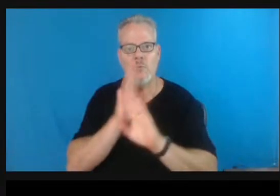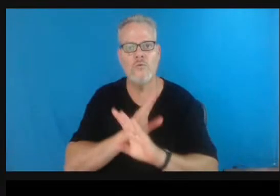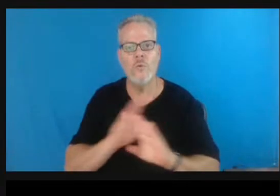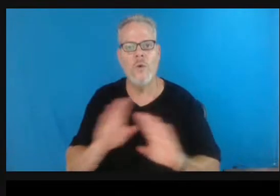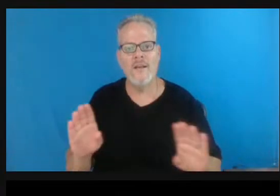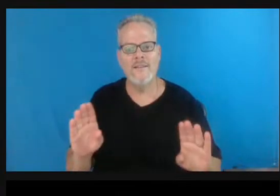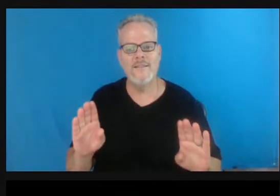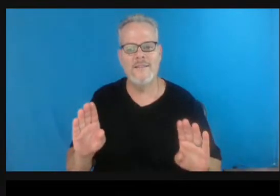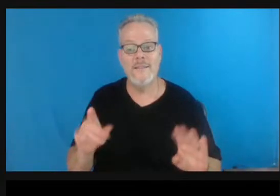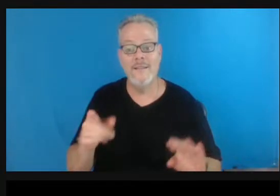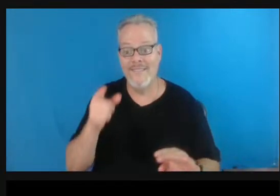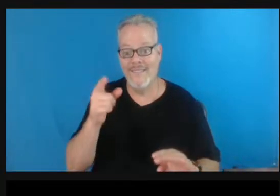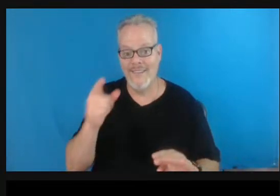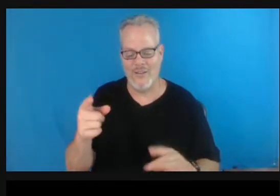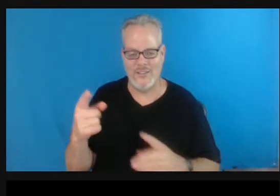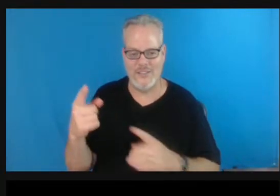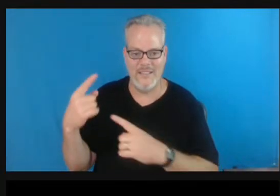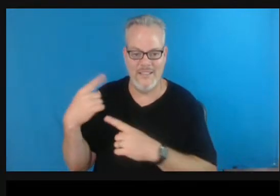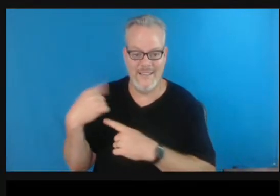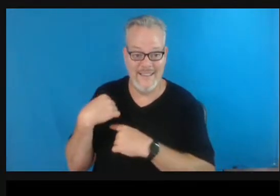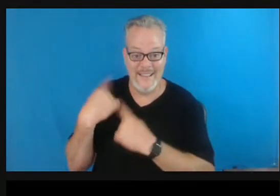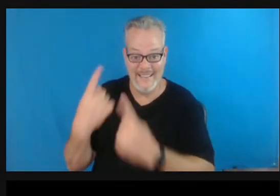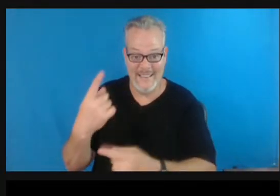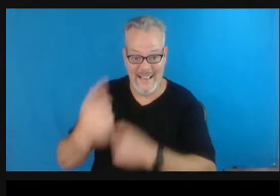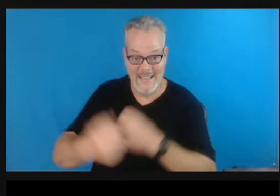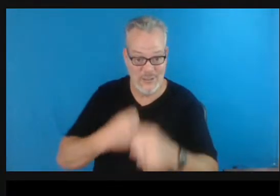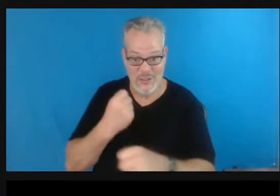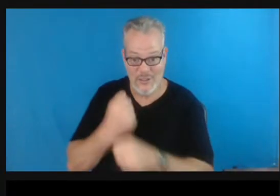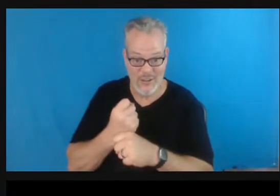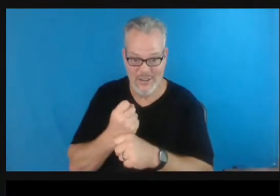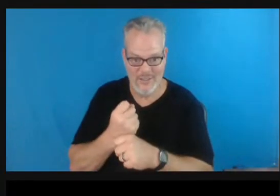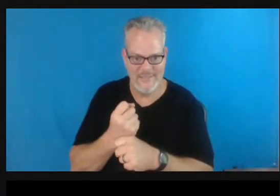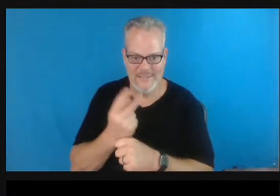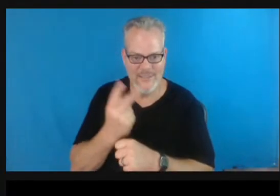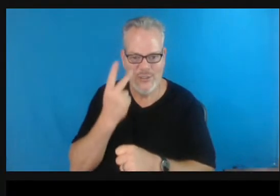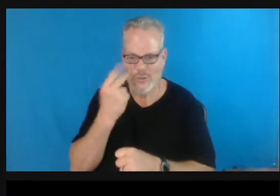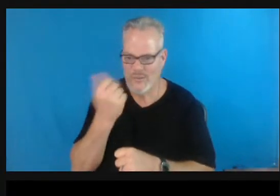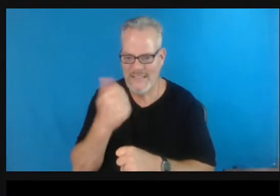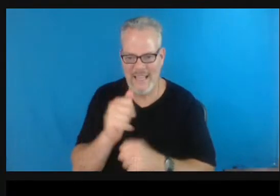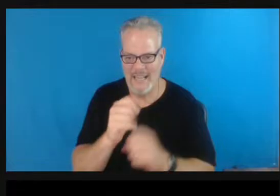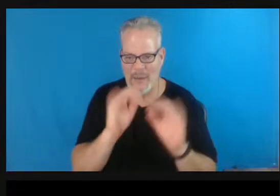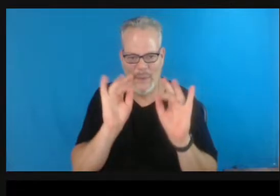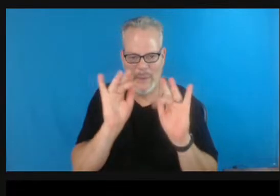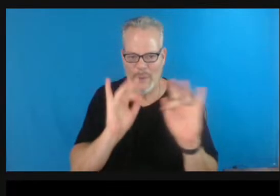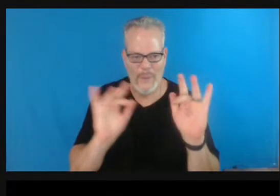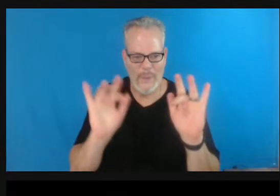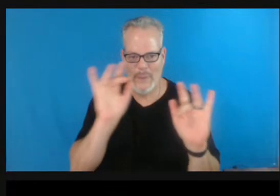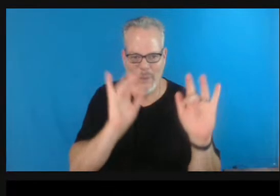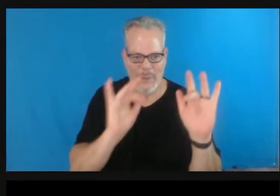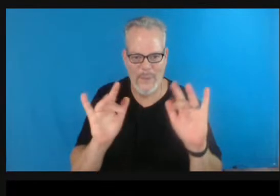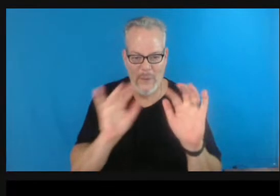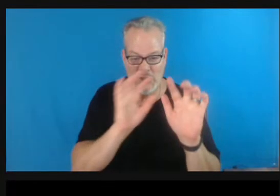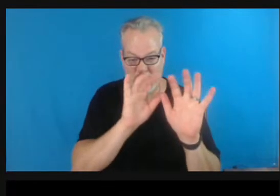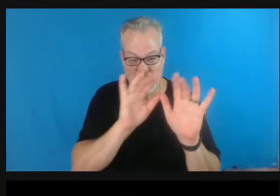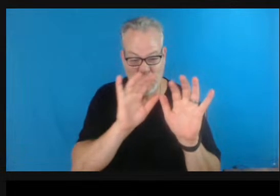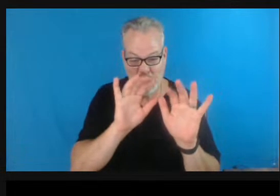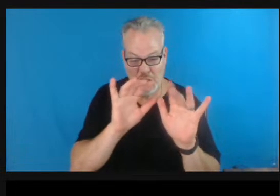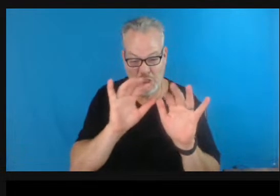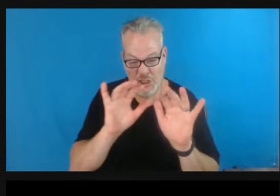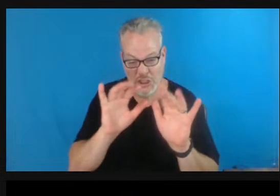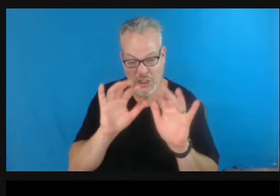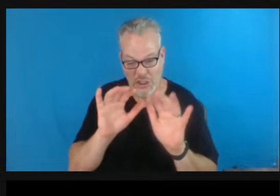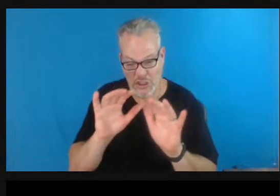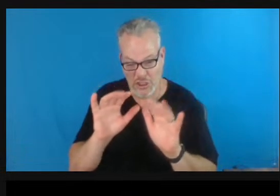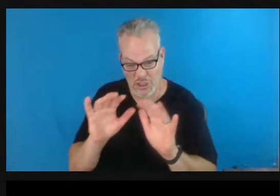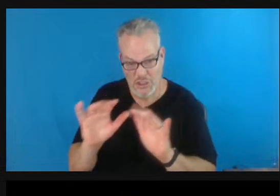year. You don't see any gaps anywhere in here during the last year. Okay? So it's really a different pattern we're seeing here